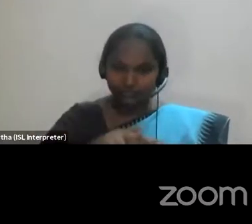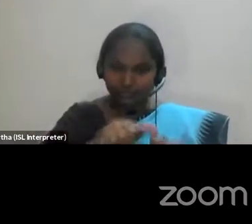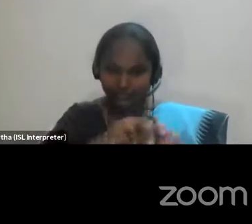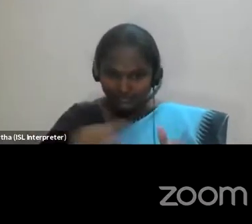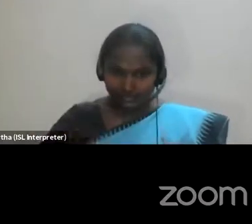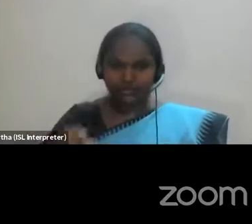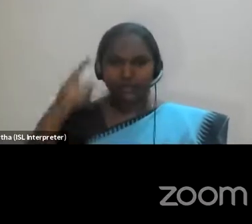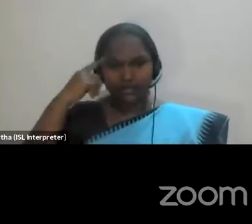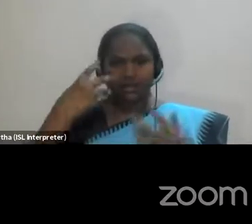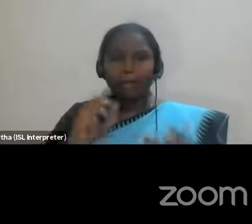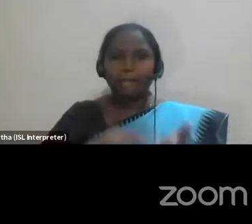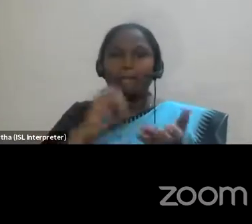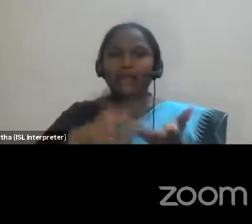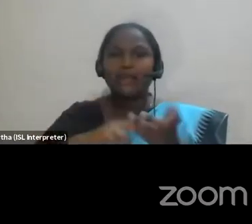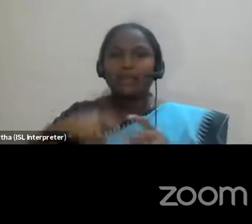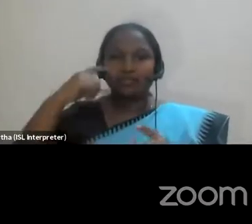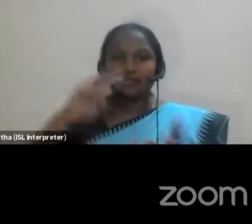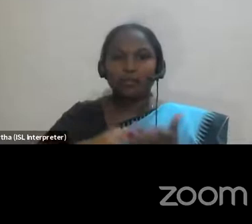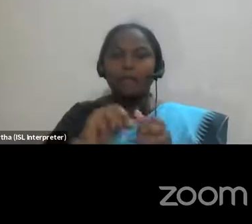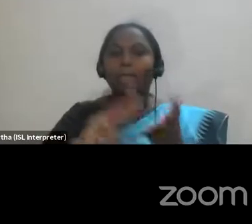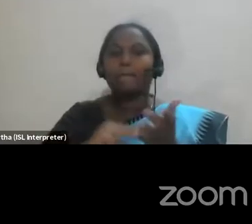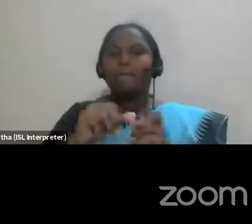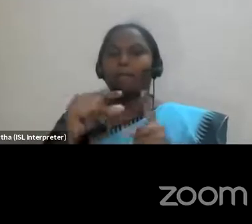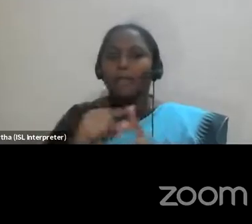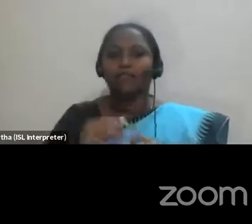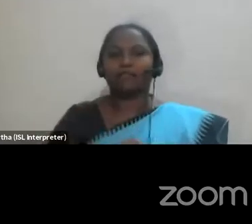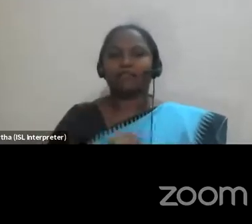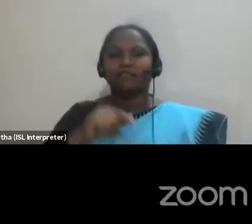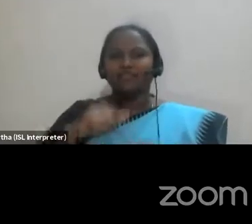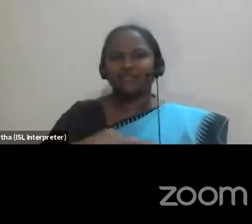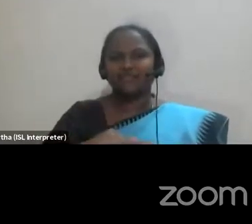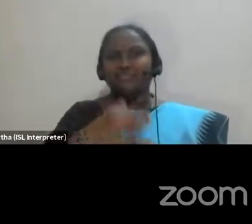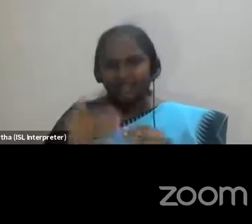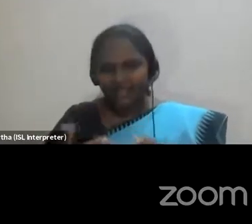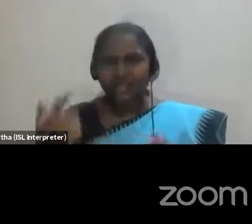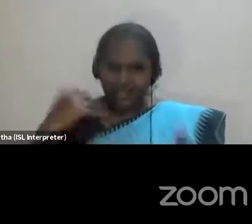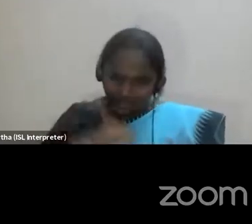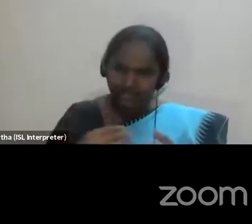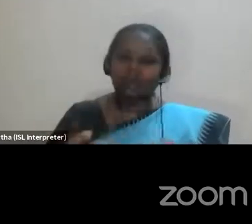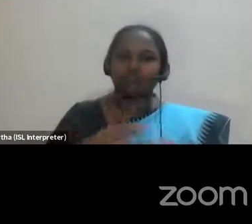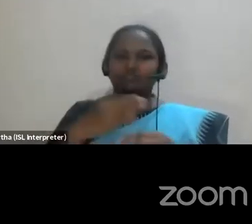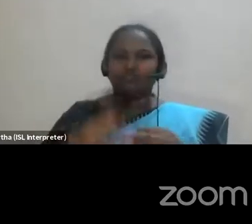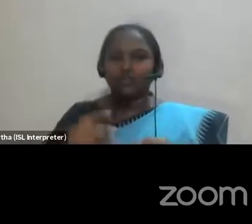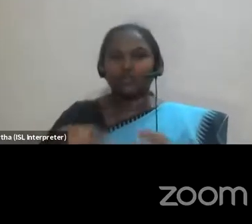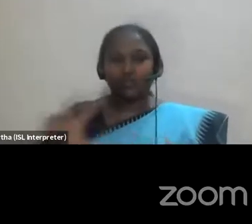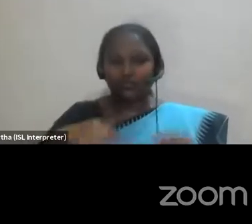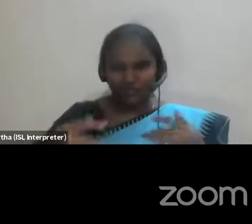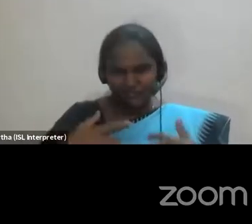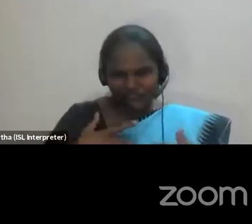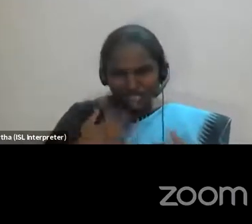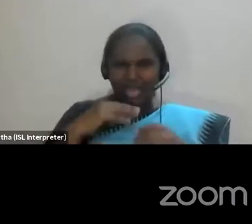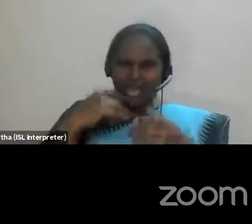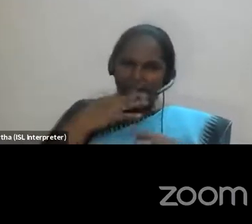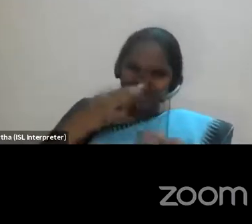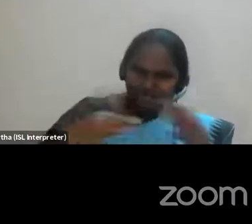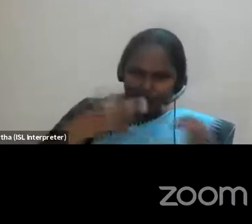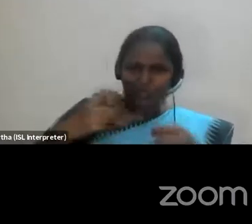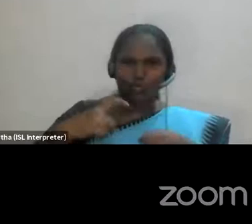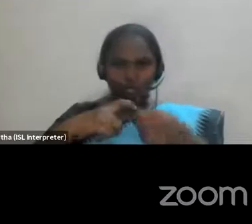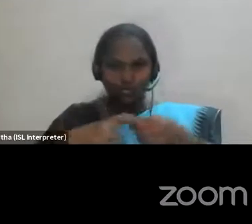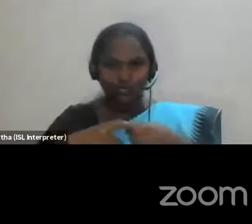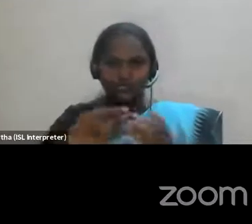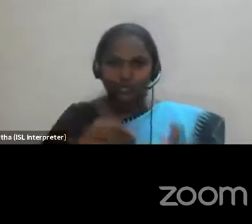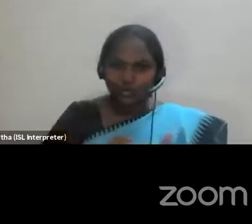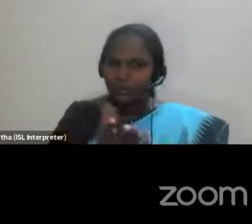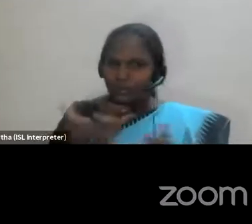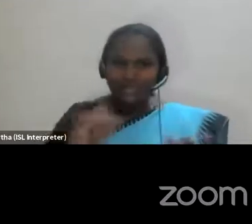Manish, who's the head of technology at MAP. That will end again with a Q&A where you can feel free to ask questions. Throughout